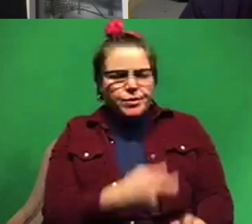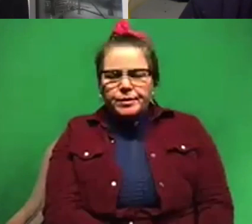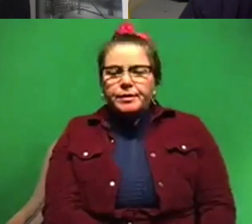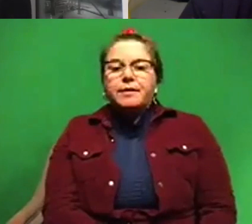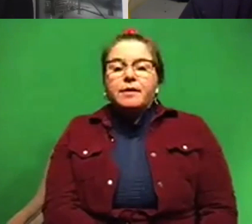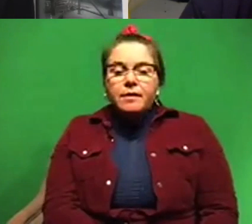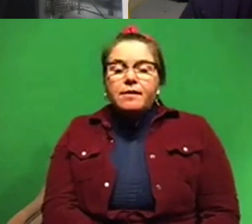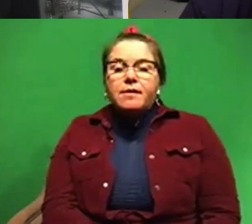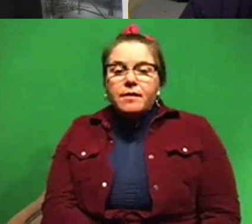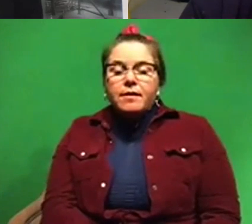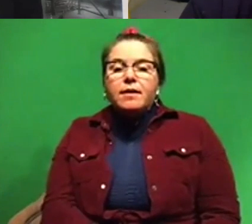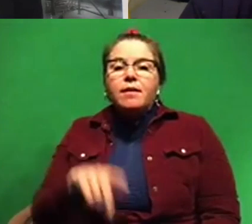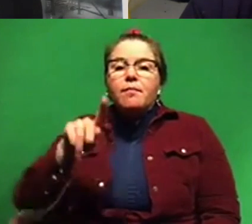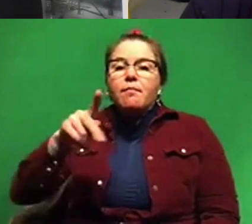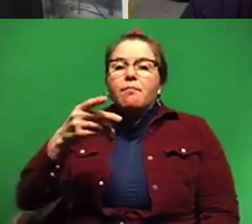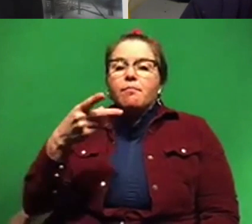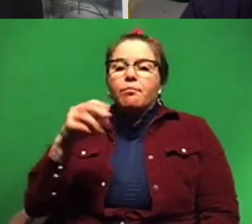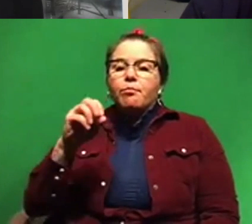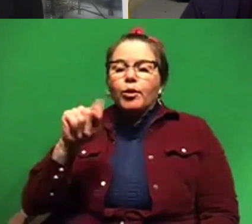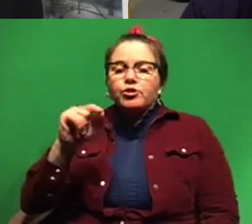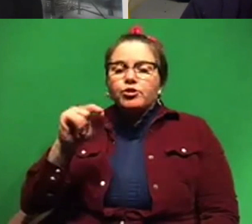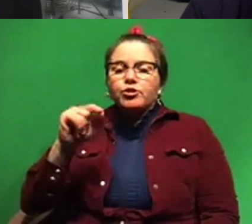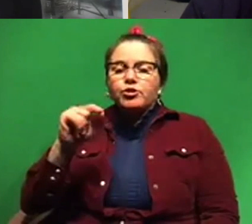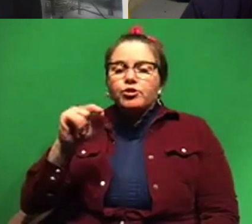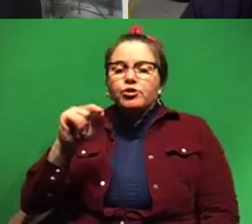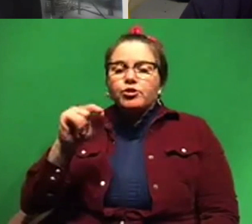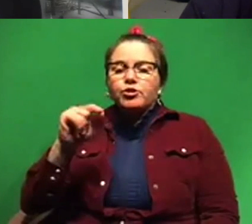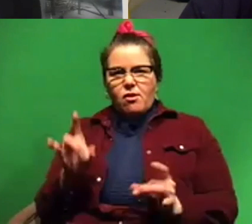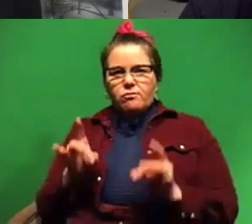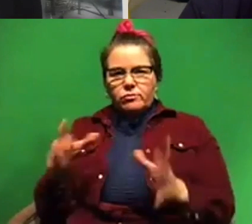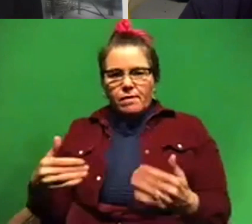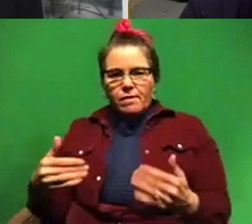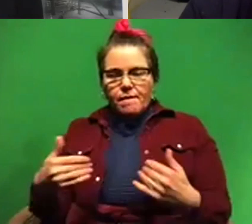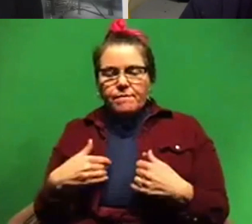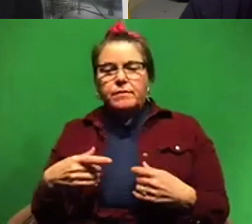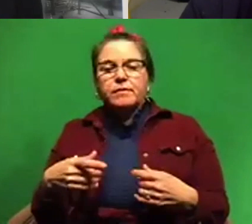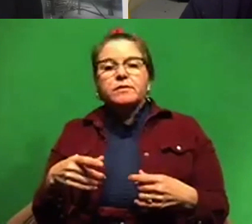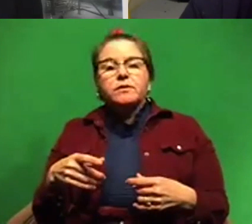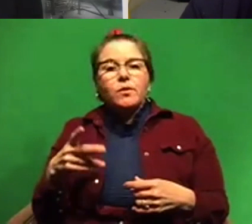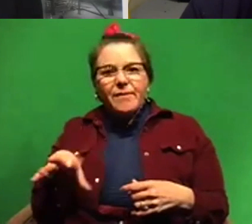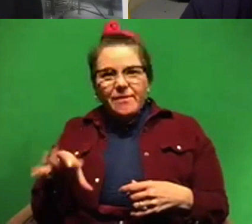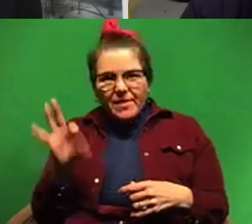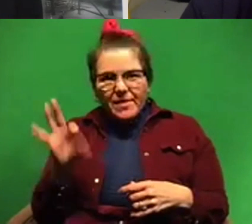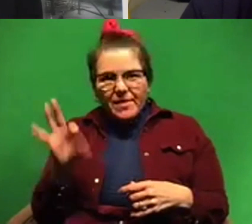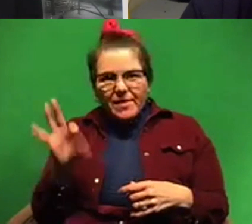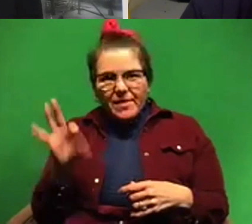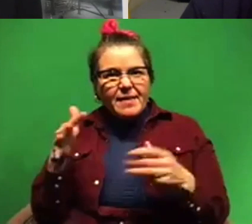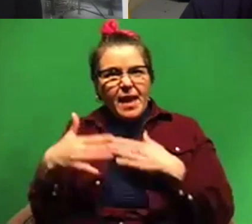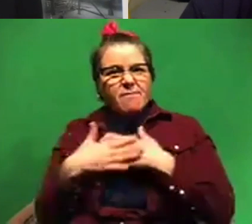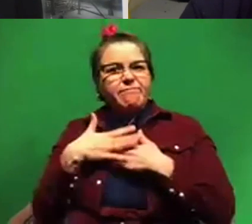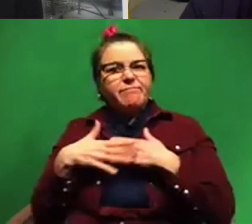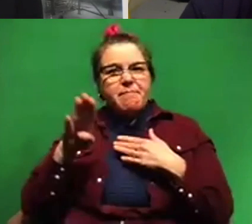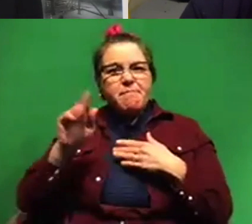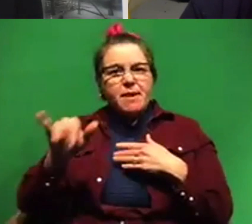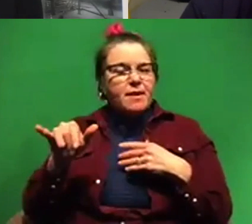actually a Port Jackson in Australia, and they're seen in that coastal bay, like many of Australia's